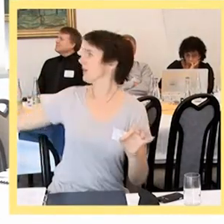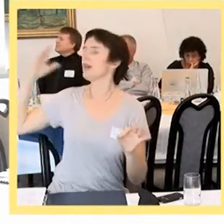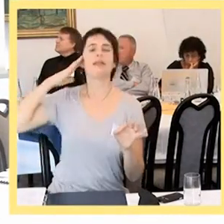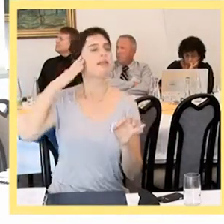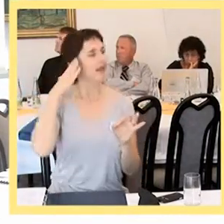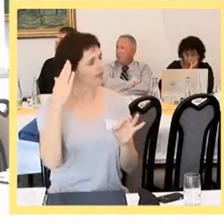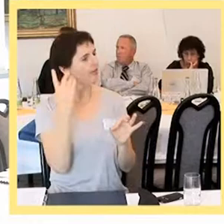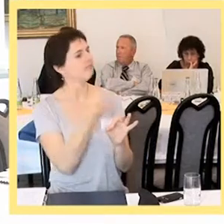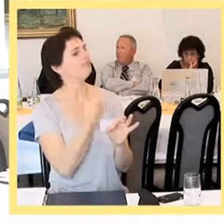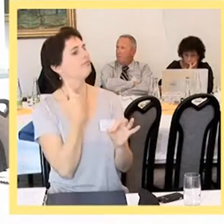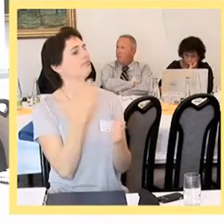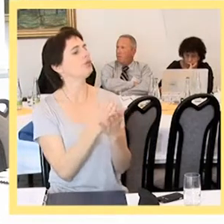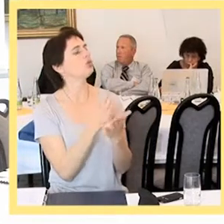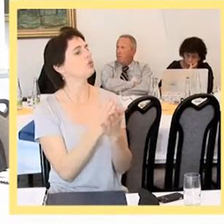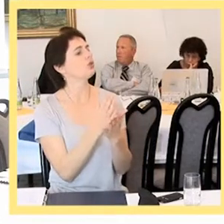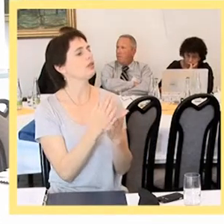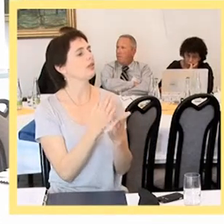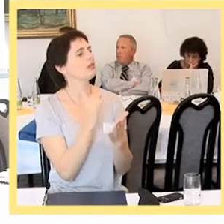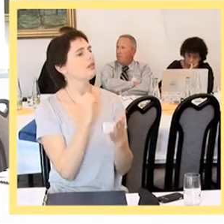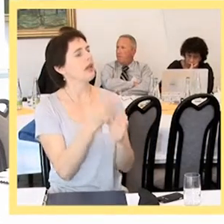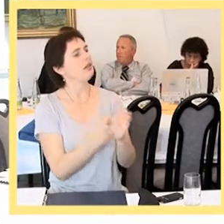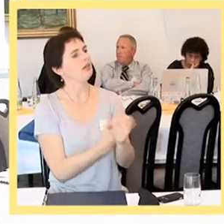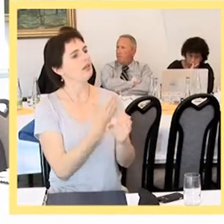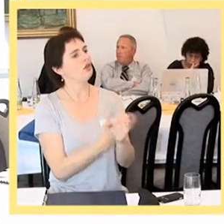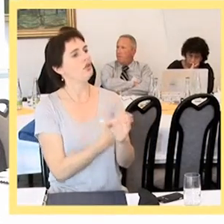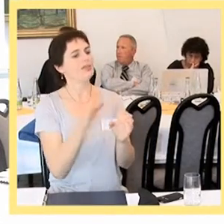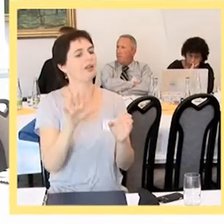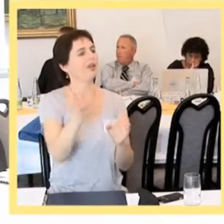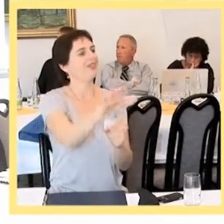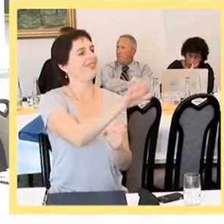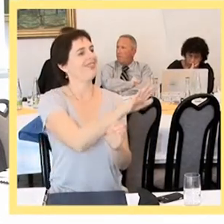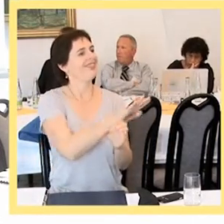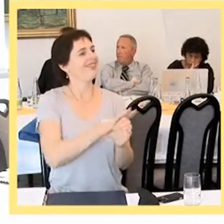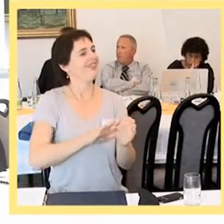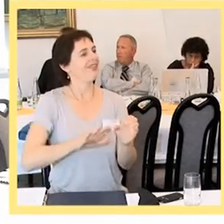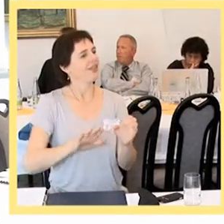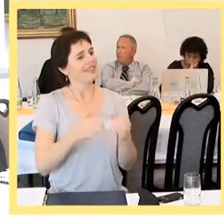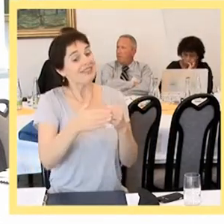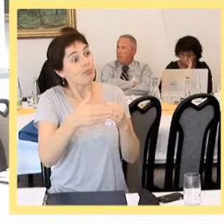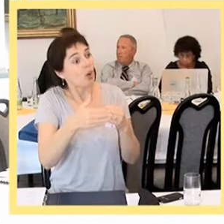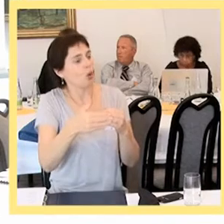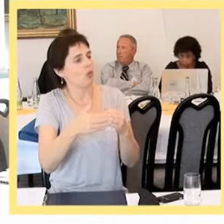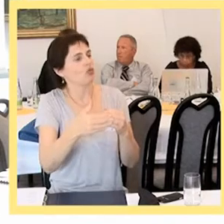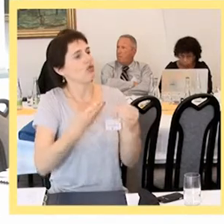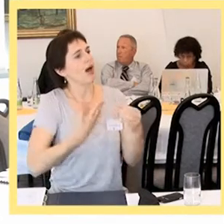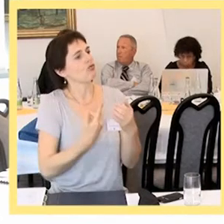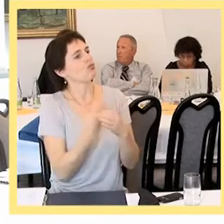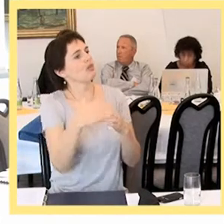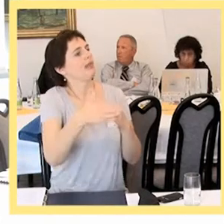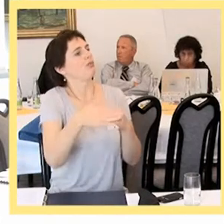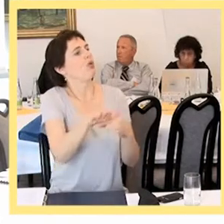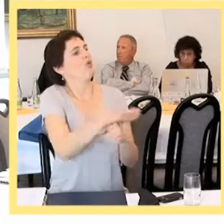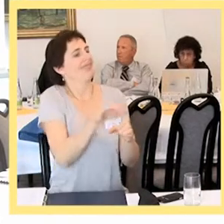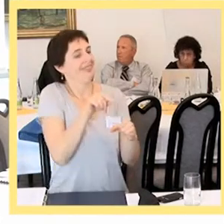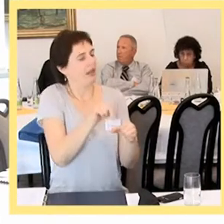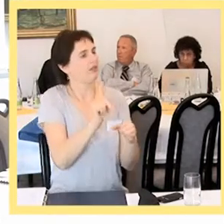the exercise take place close to the Olympic sites and replicate as much as possible the events of the day.